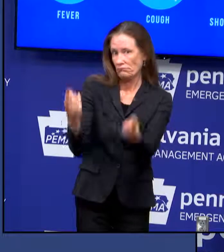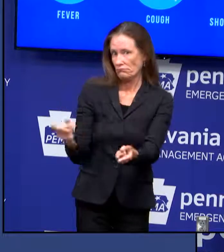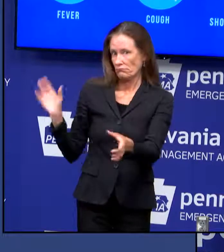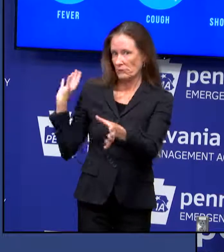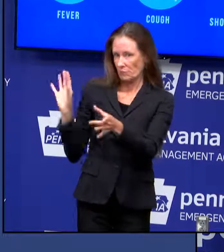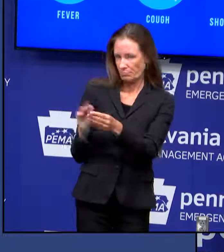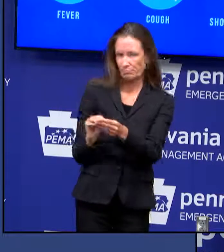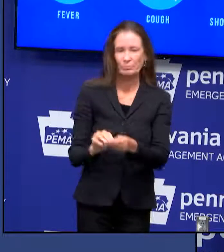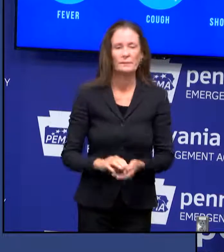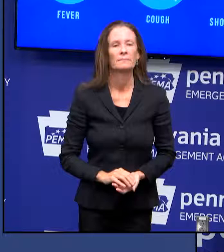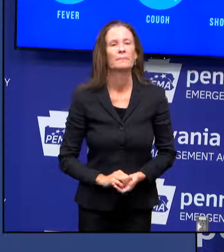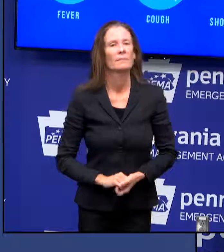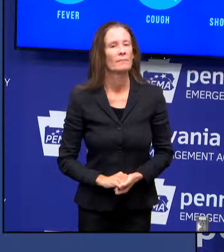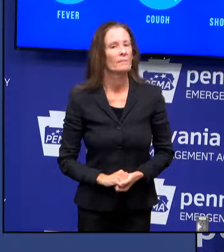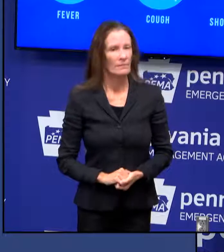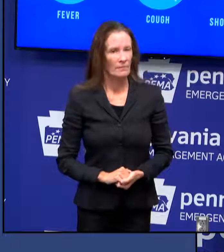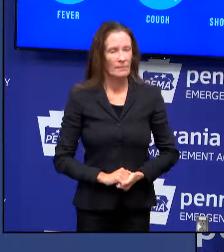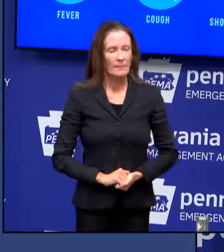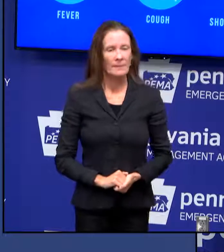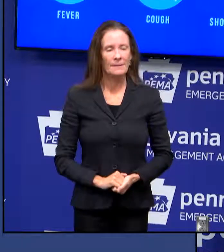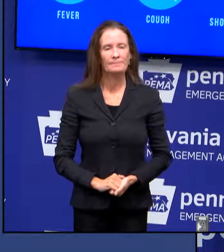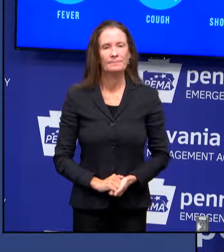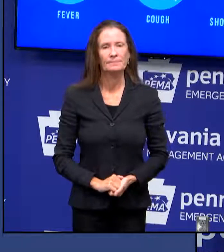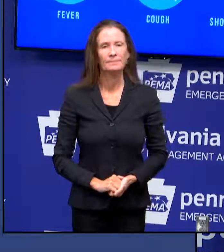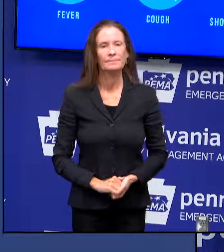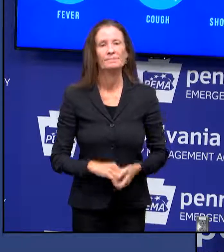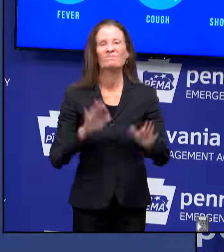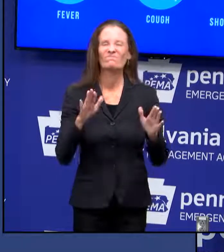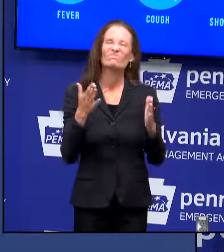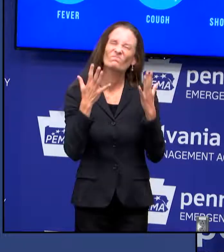of the pandemic. Tragically,